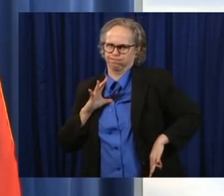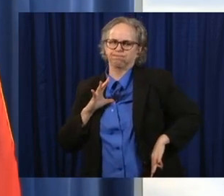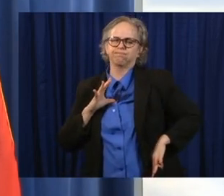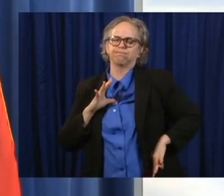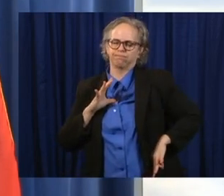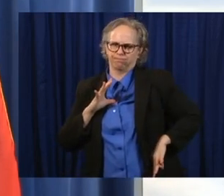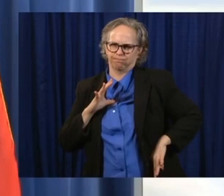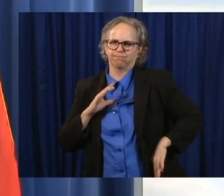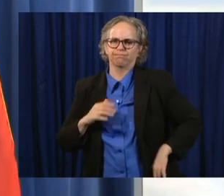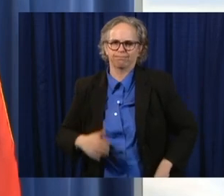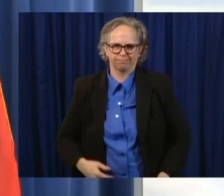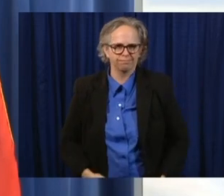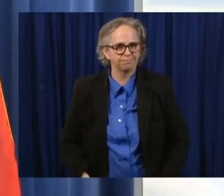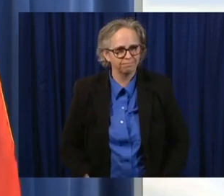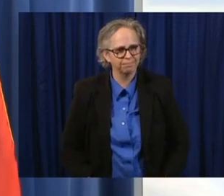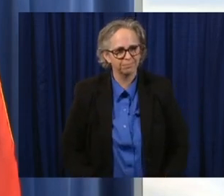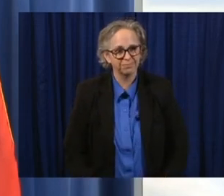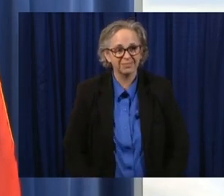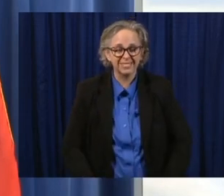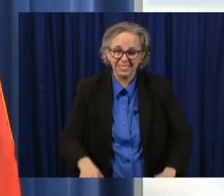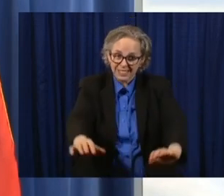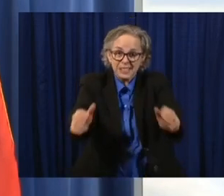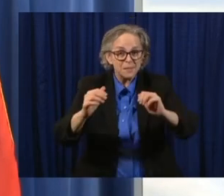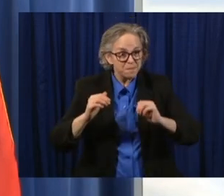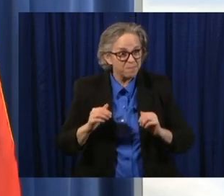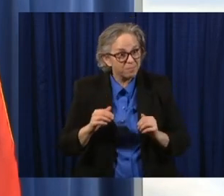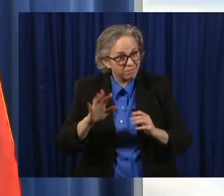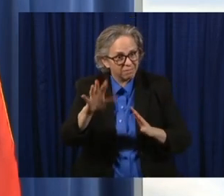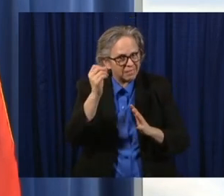I'm going to also mention that